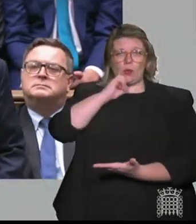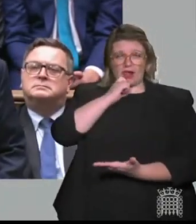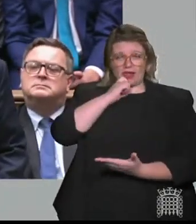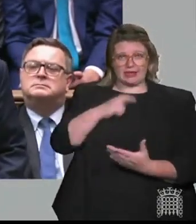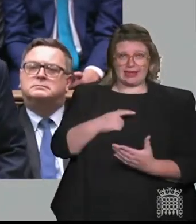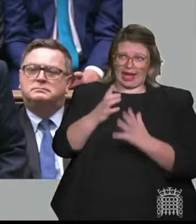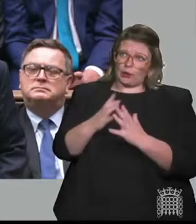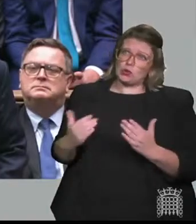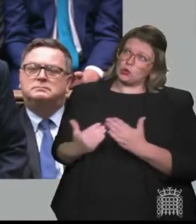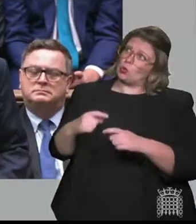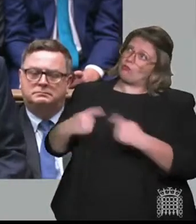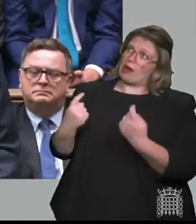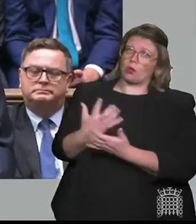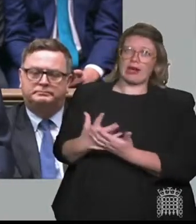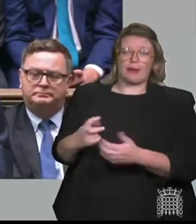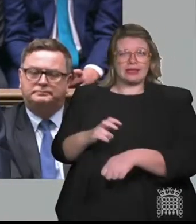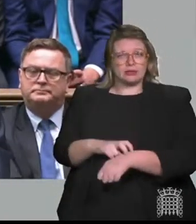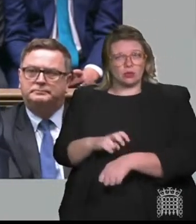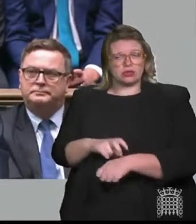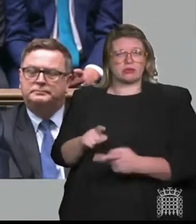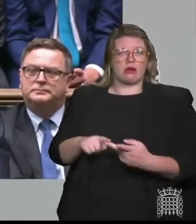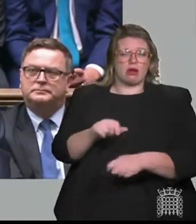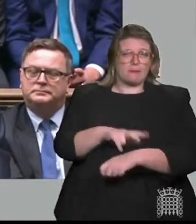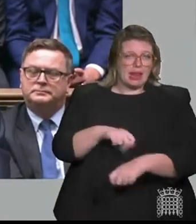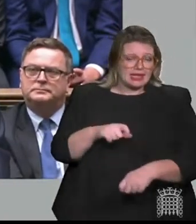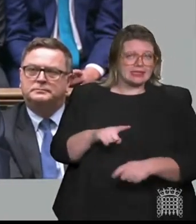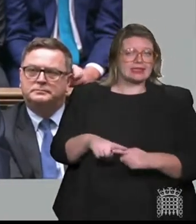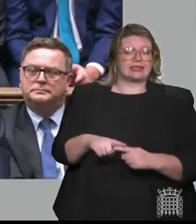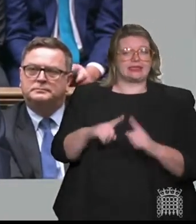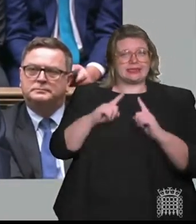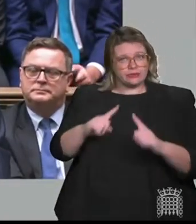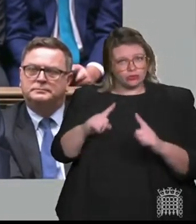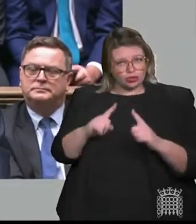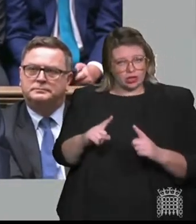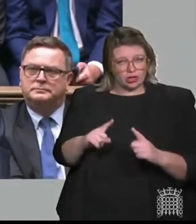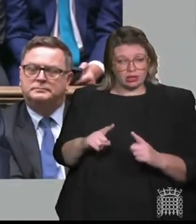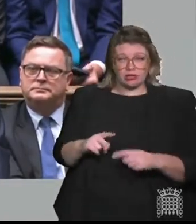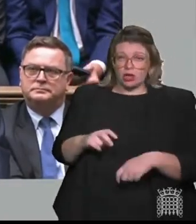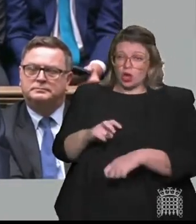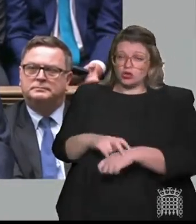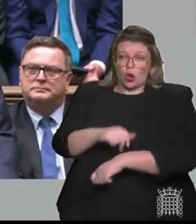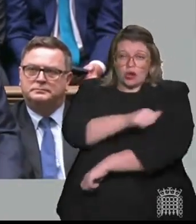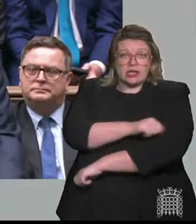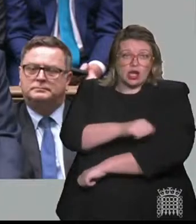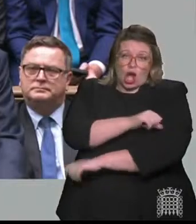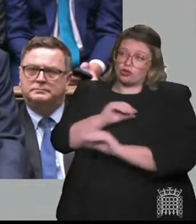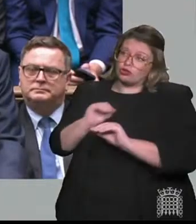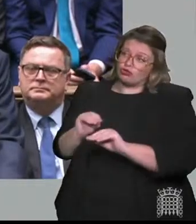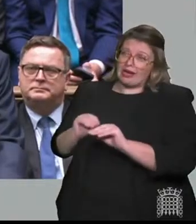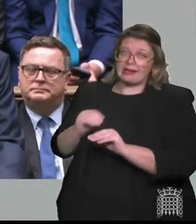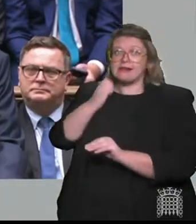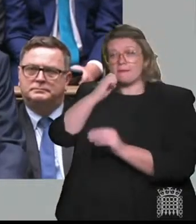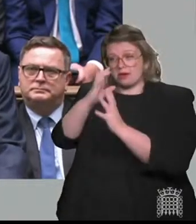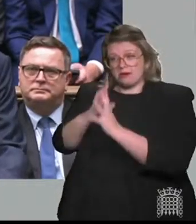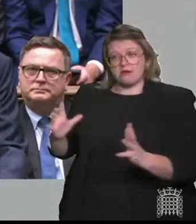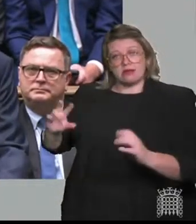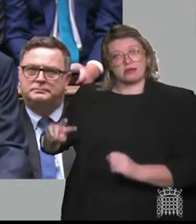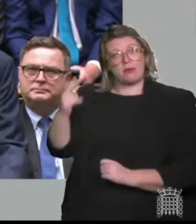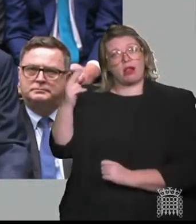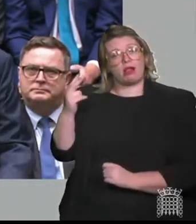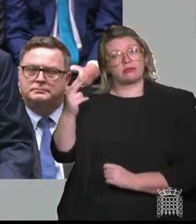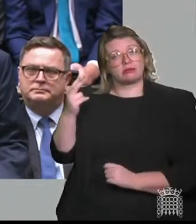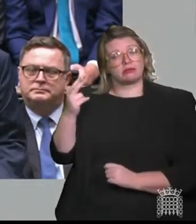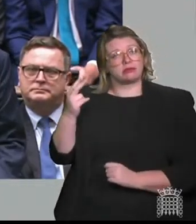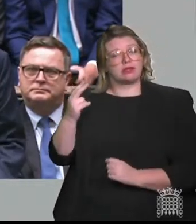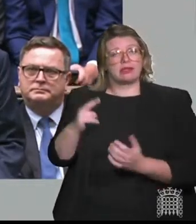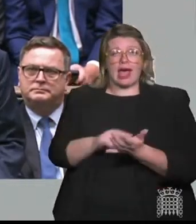doctors, nurses and teachers. We're nearly doubling the numbers of doctors and nurses we train, having given the NHS its first